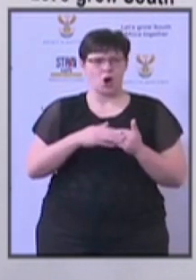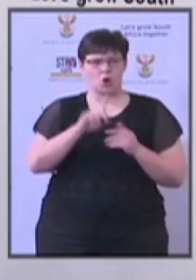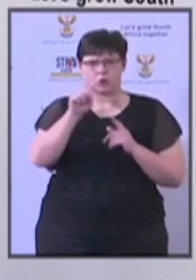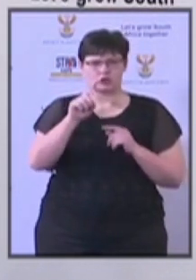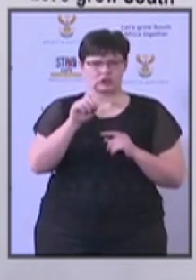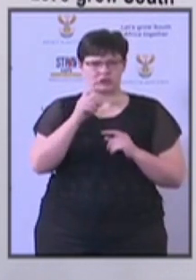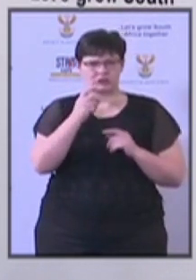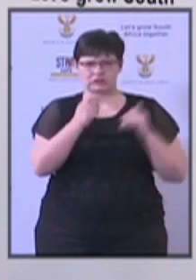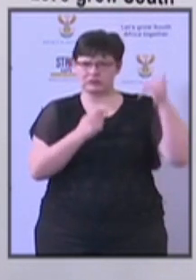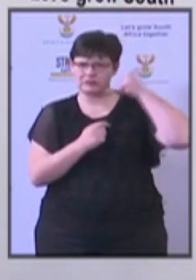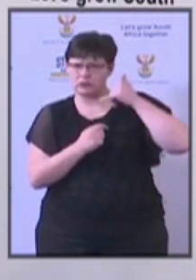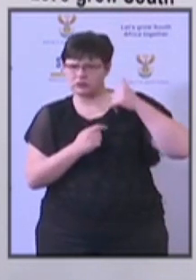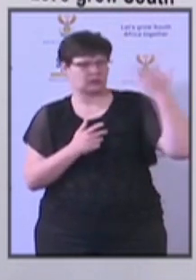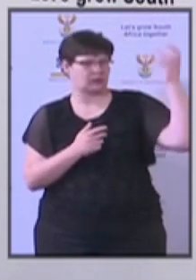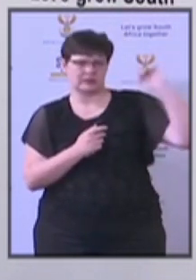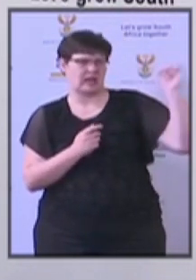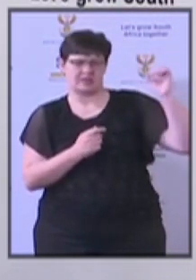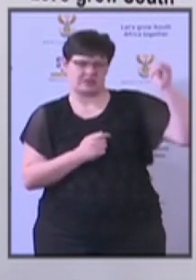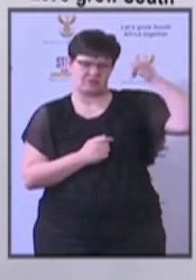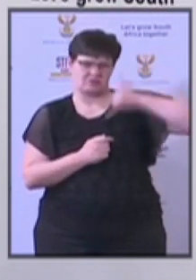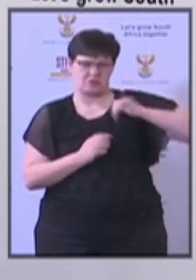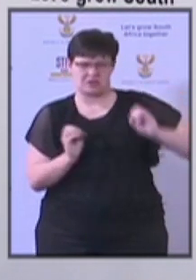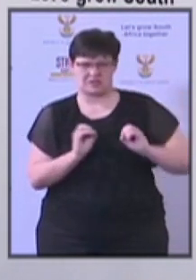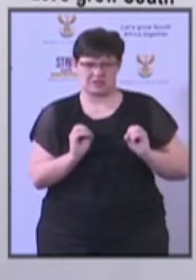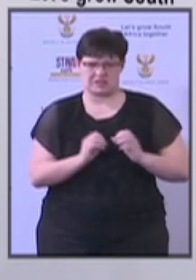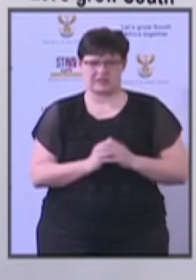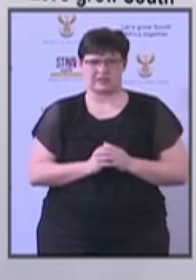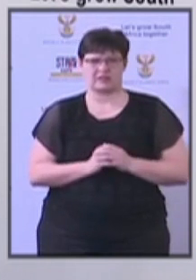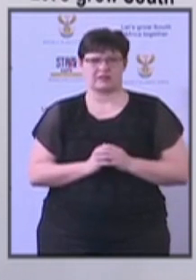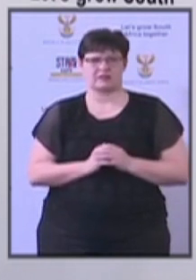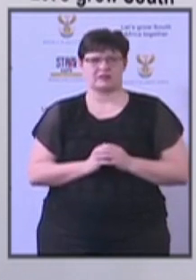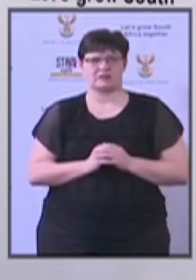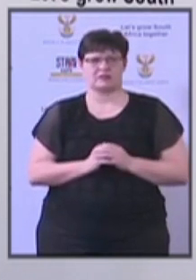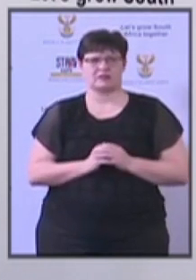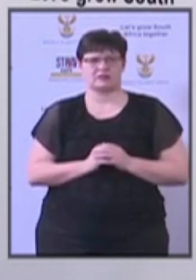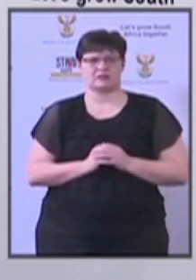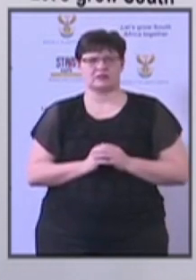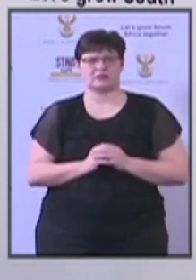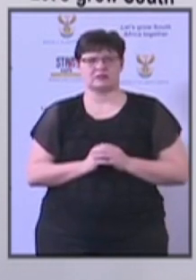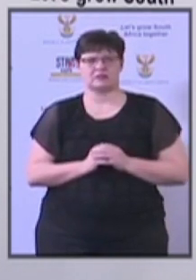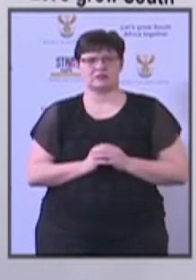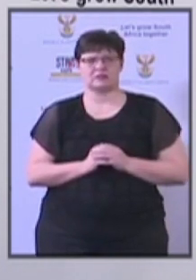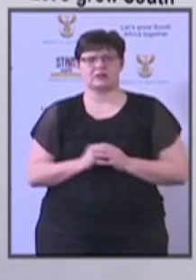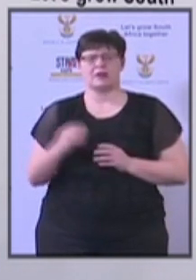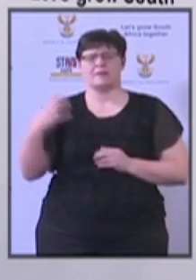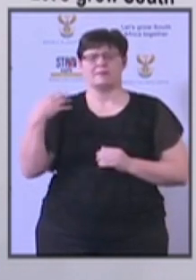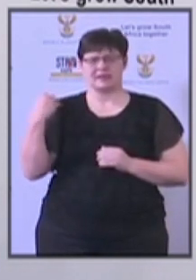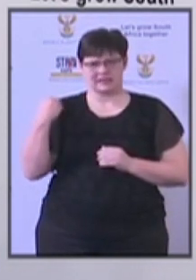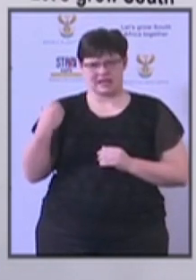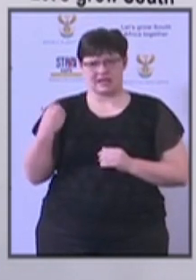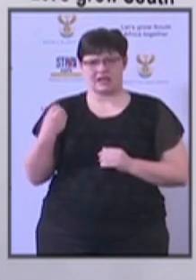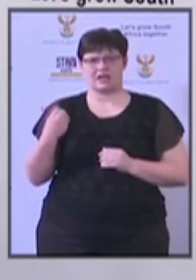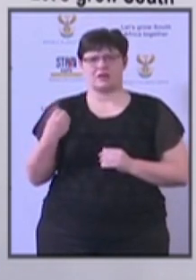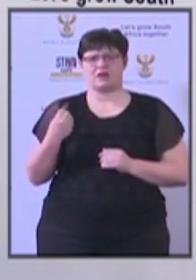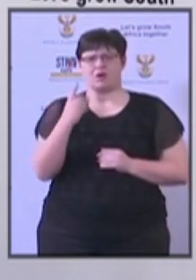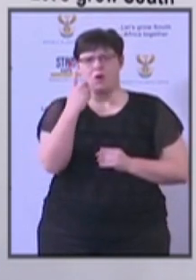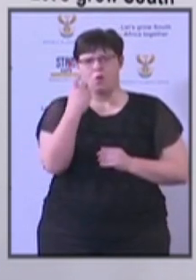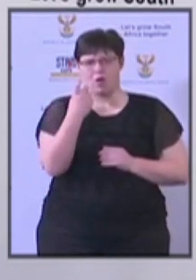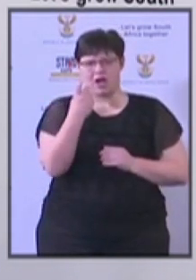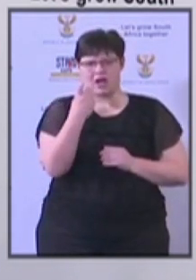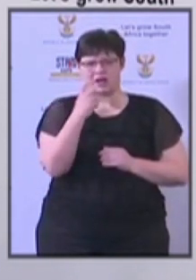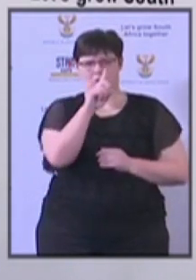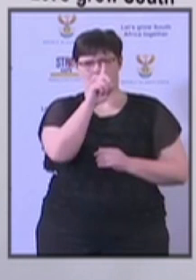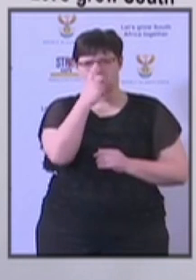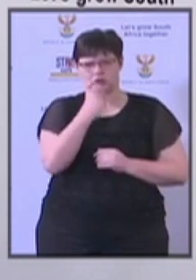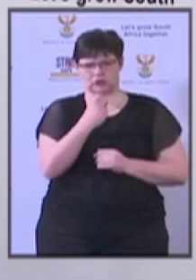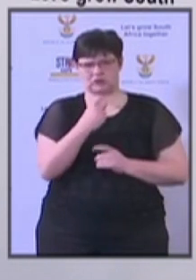line. No questions on the line? Okay, thank you very much. Minister, we have just one question. It is